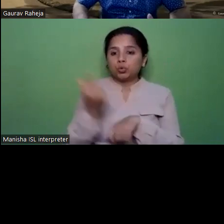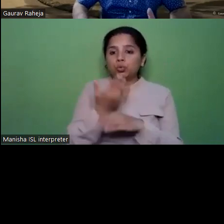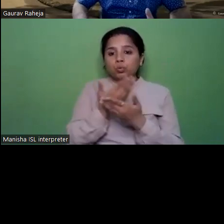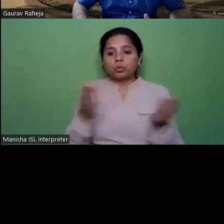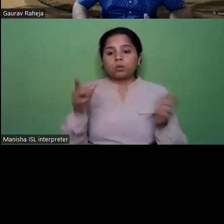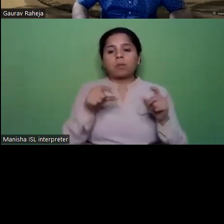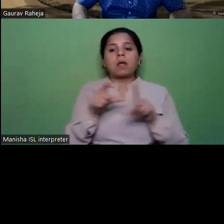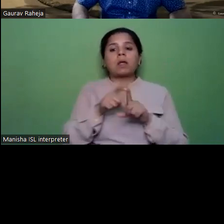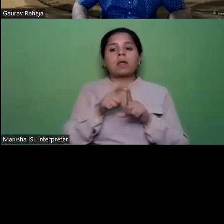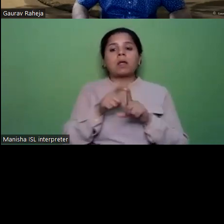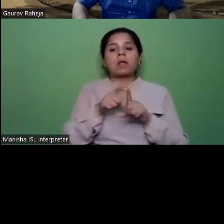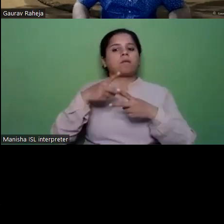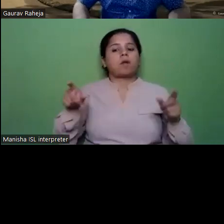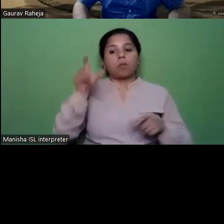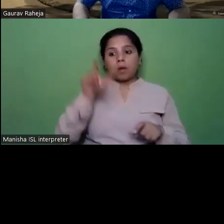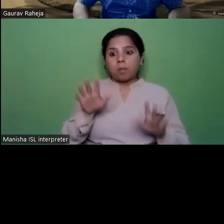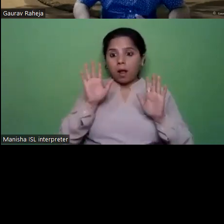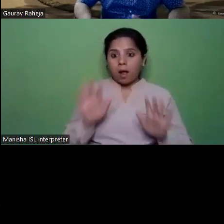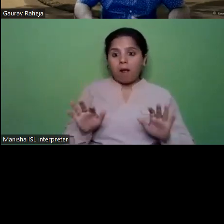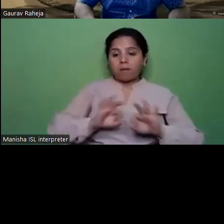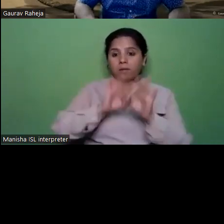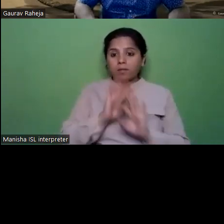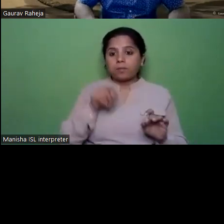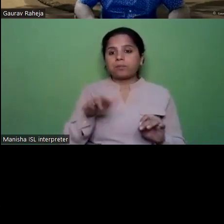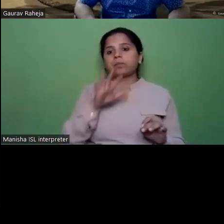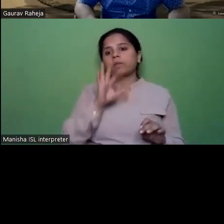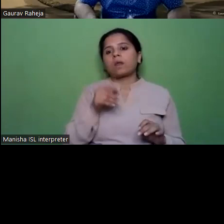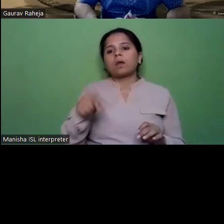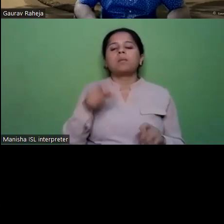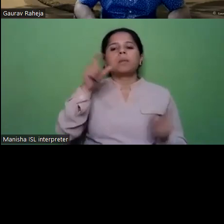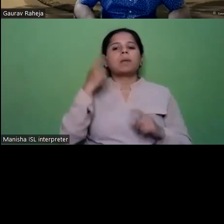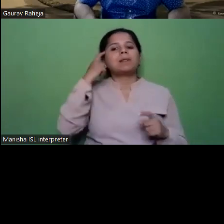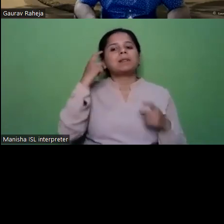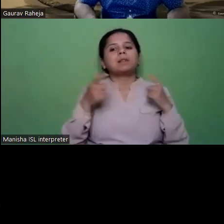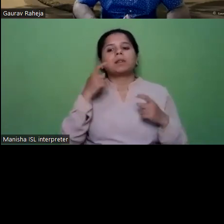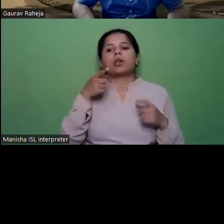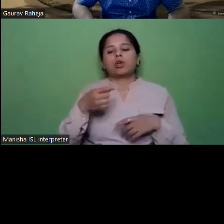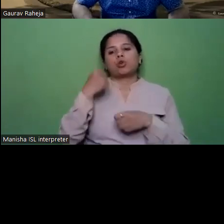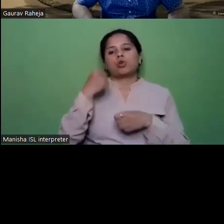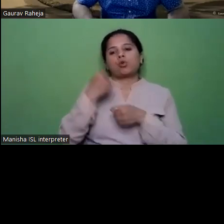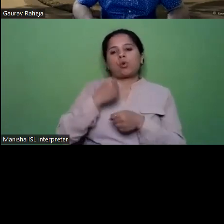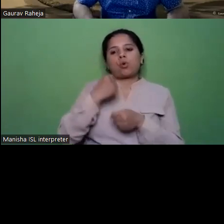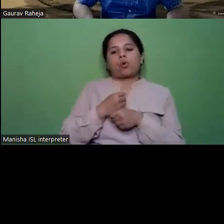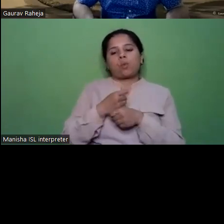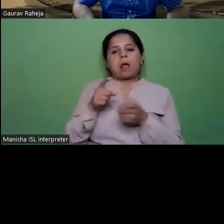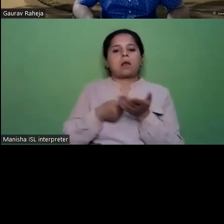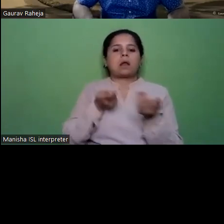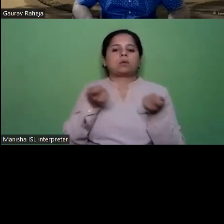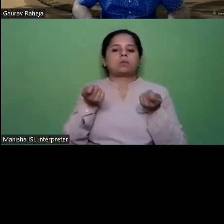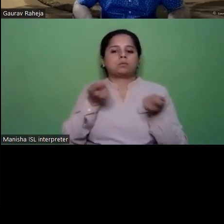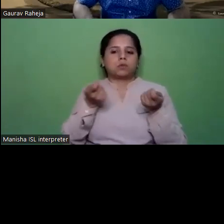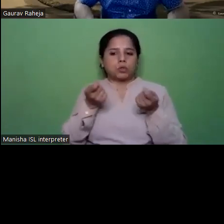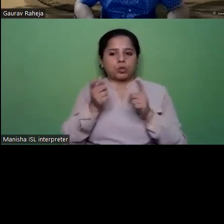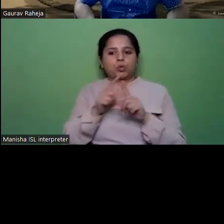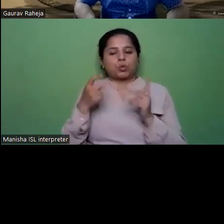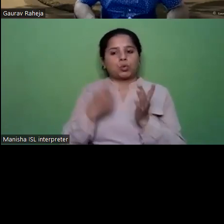diverse forms of human existence into the ambit of a governmental regulation and